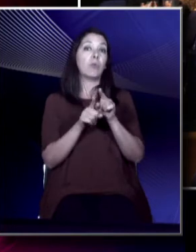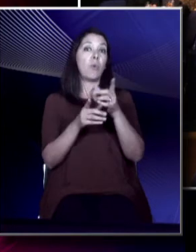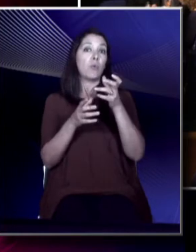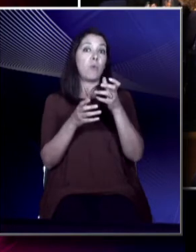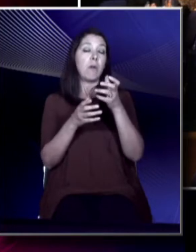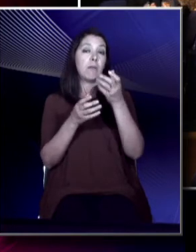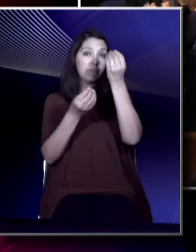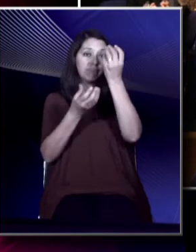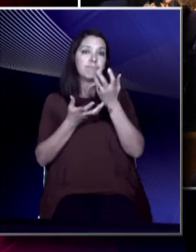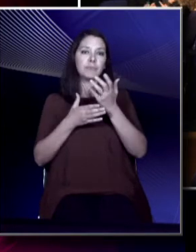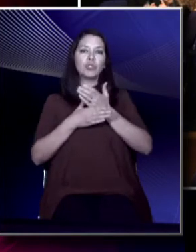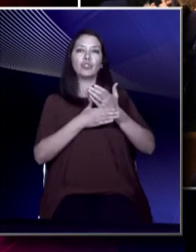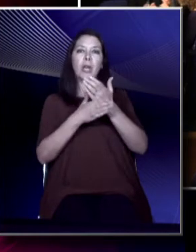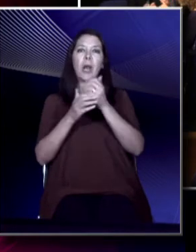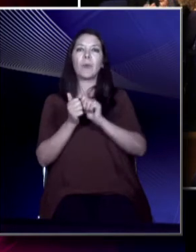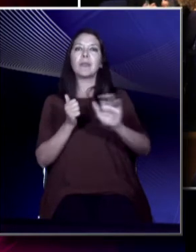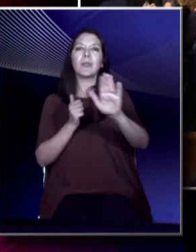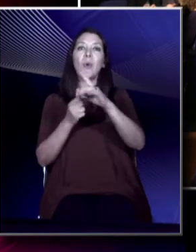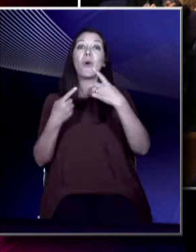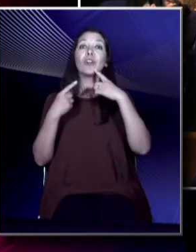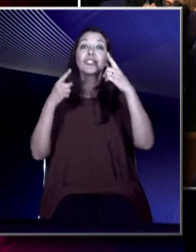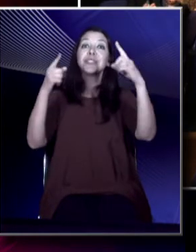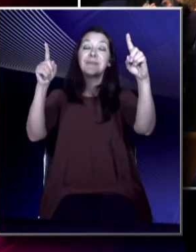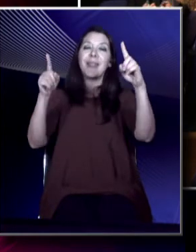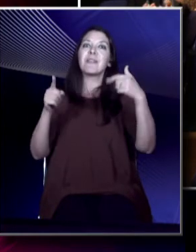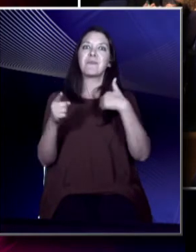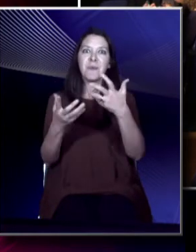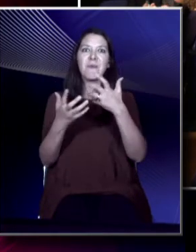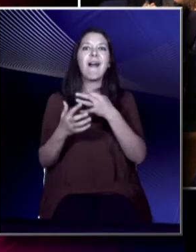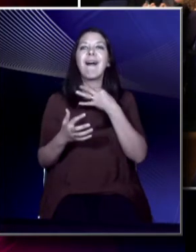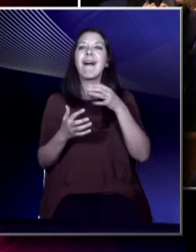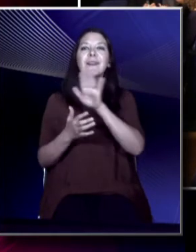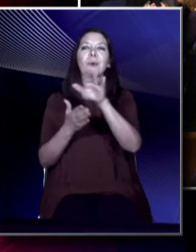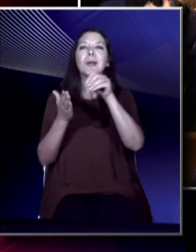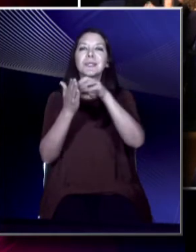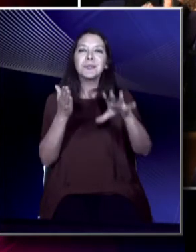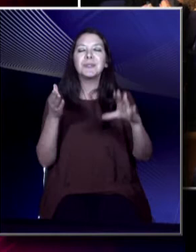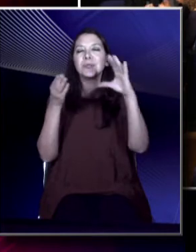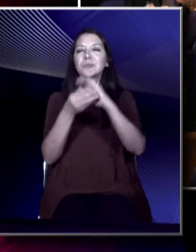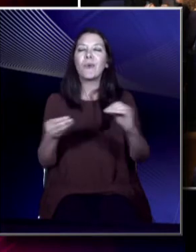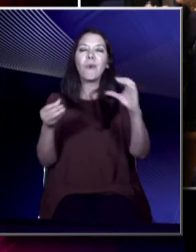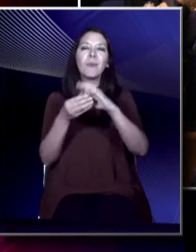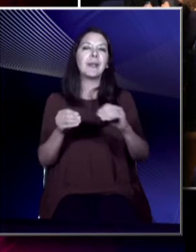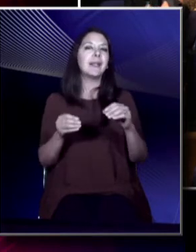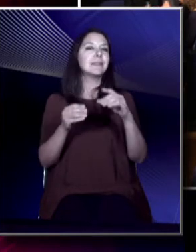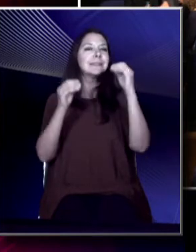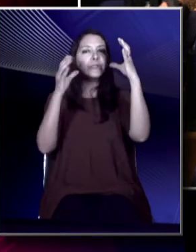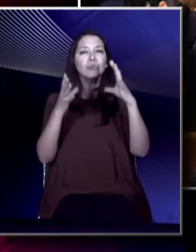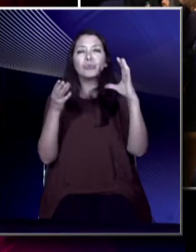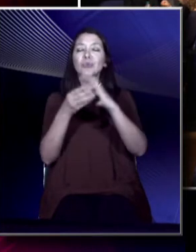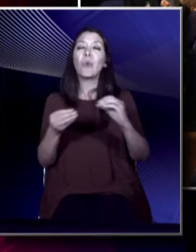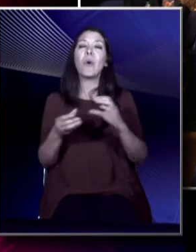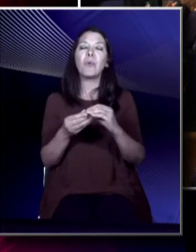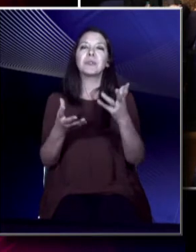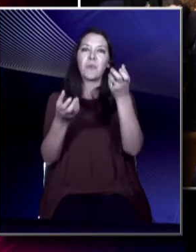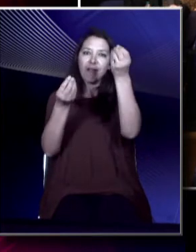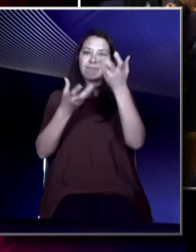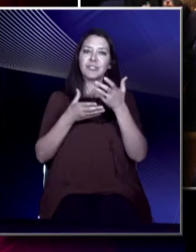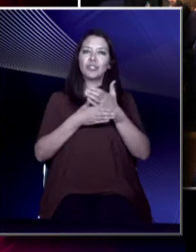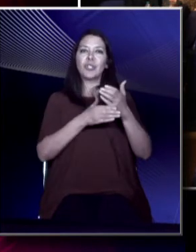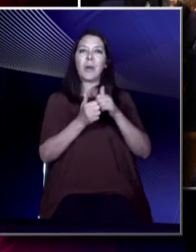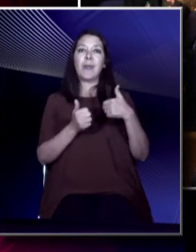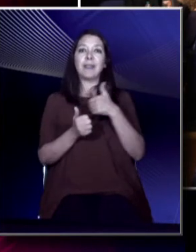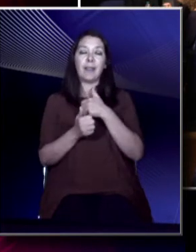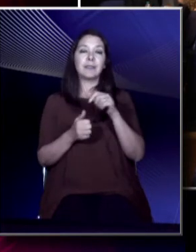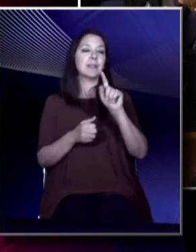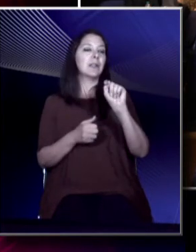your achievements, we're always looking for student stories or educator stories to highlight. And so my Twitter account is